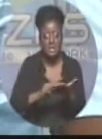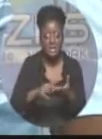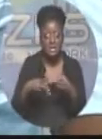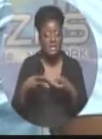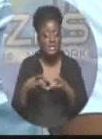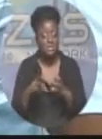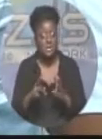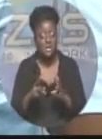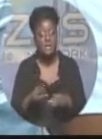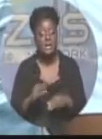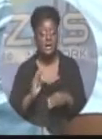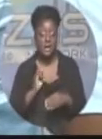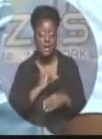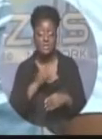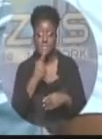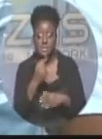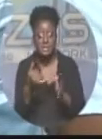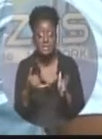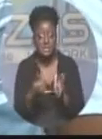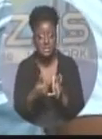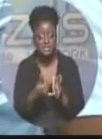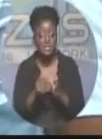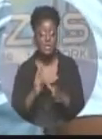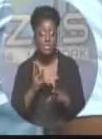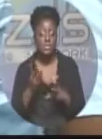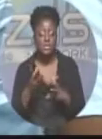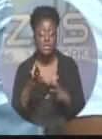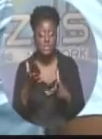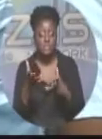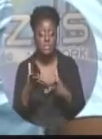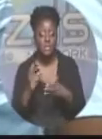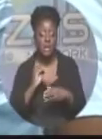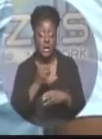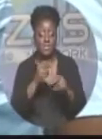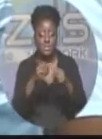And I'm putting it out there. We would like to have our spot on Prince George Dock.